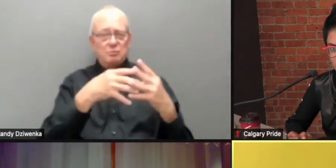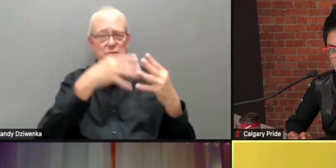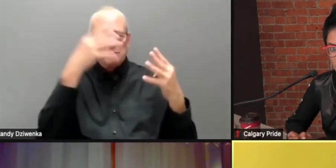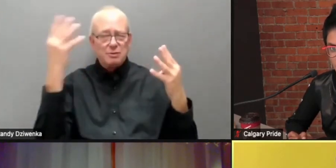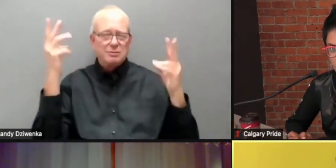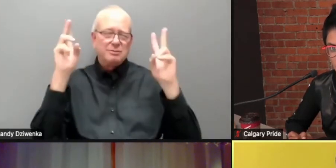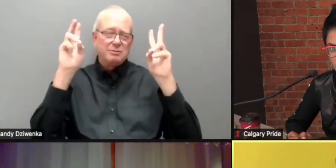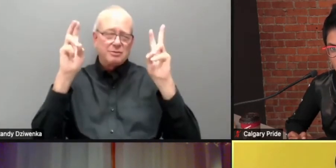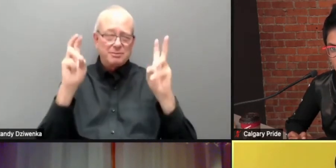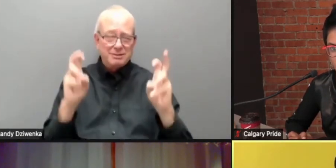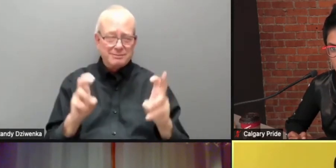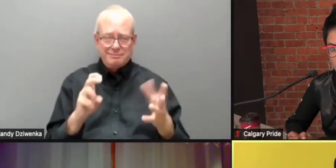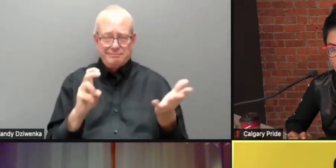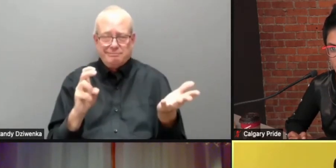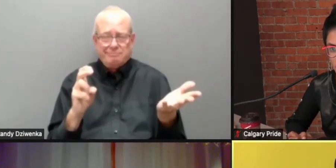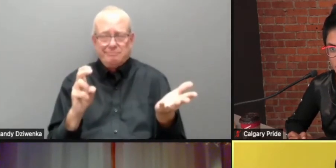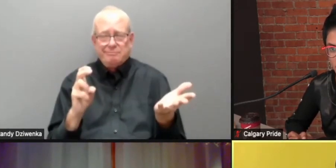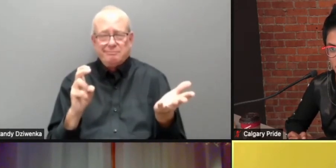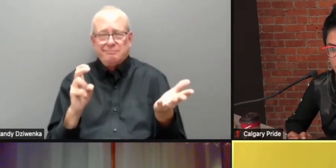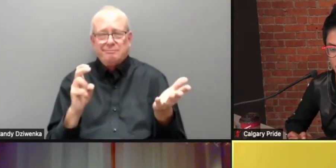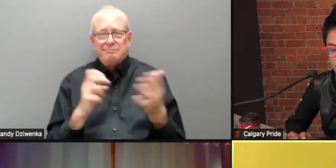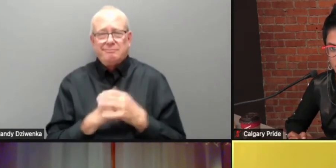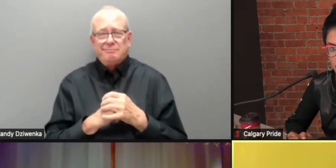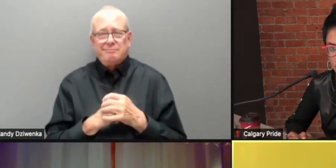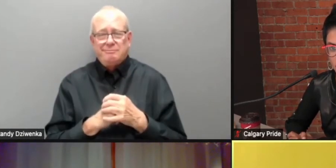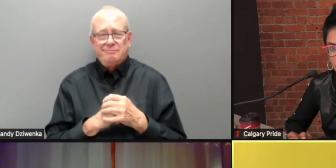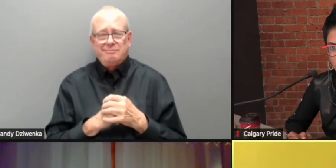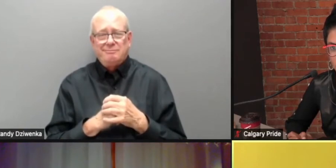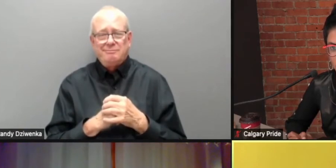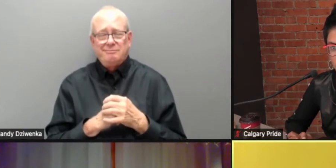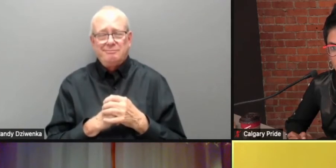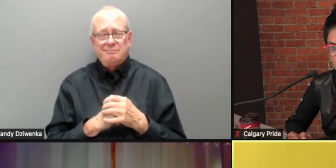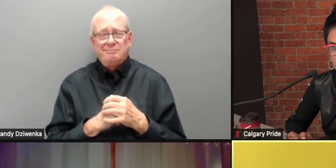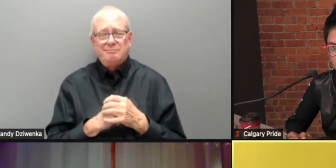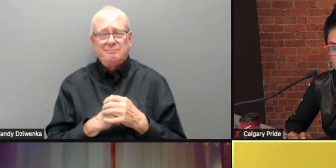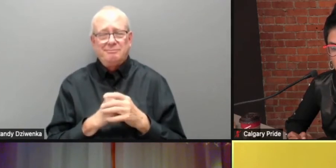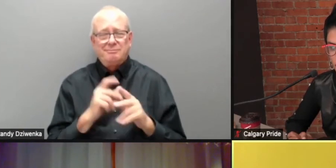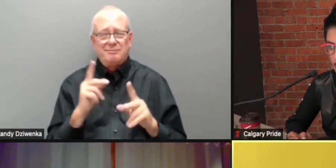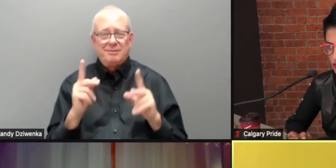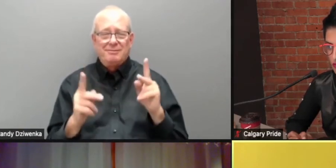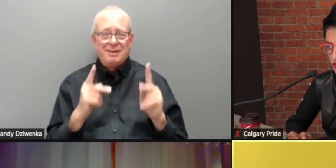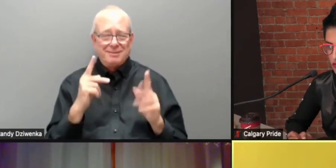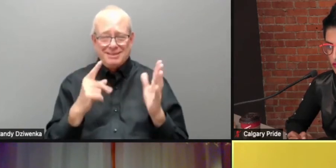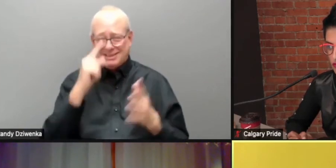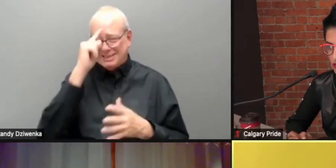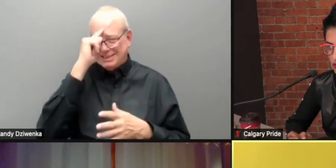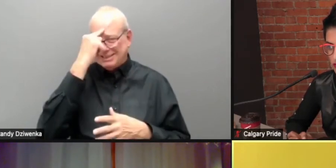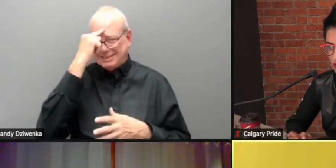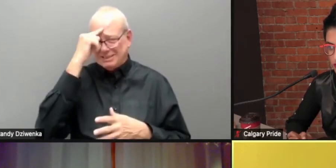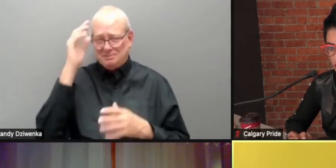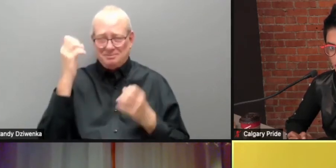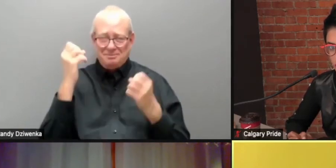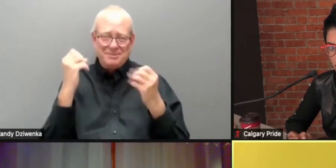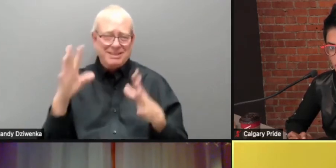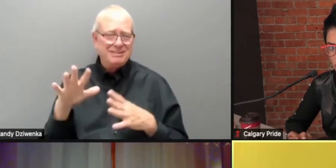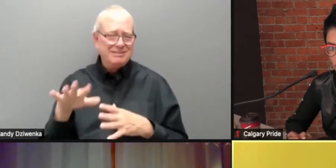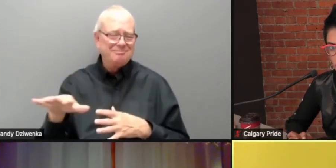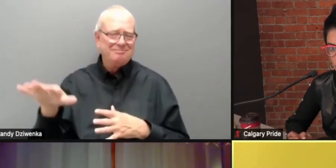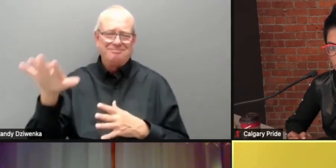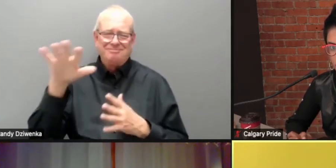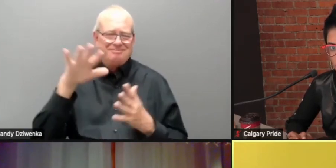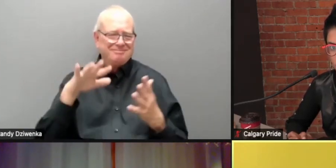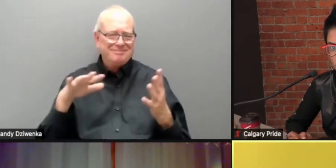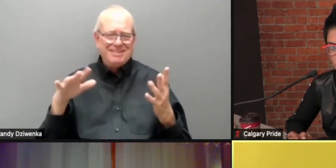need to change that illiteracy and make them literate so that we expect them to understand our issues